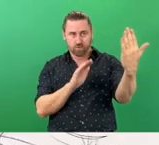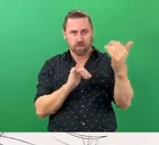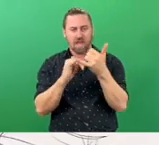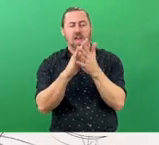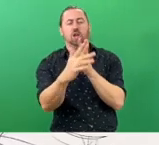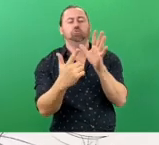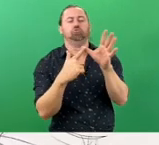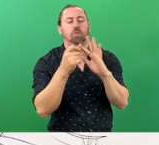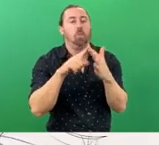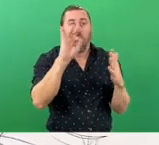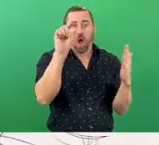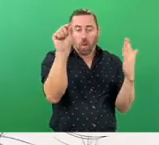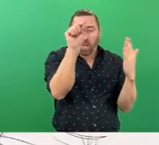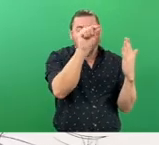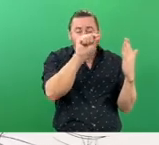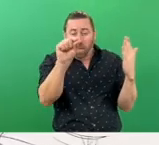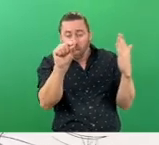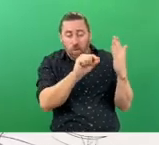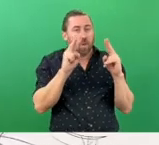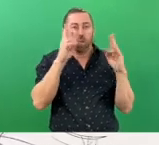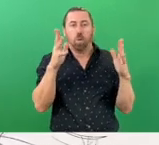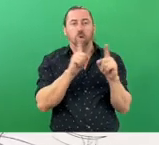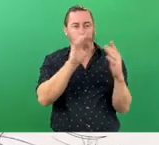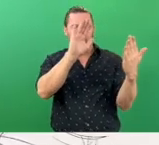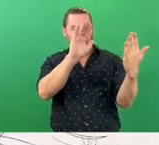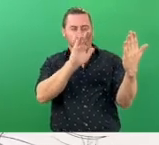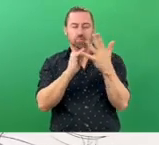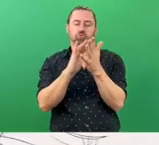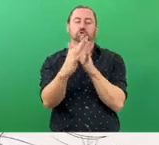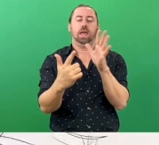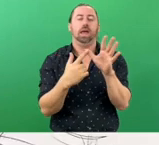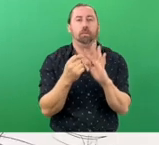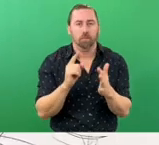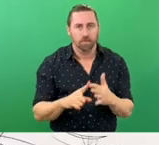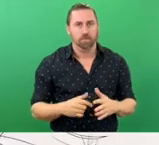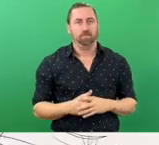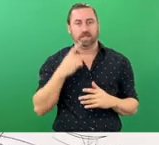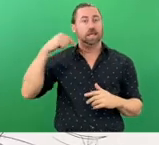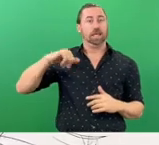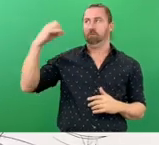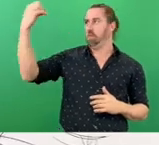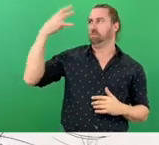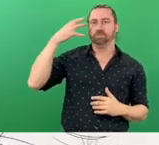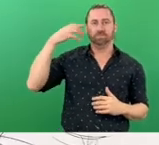it's the shape of the darks and the shape of the lights. I've got quite a lot of very dramatic lighting